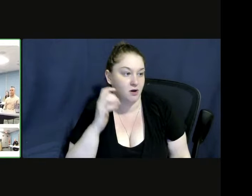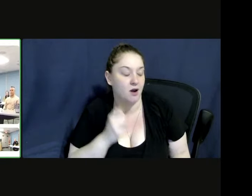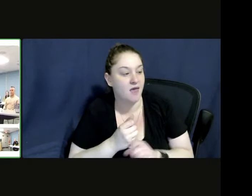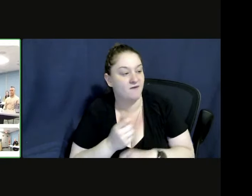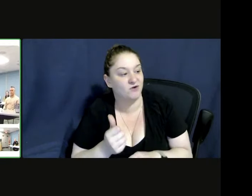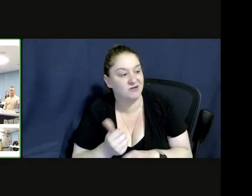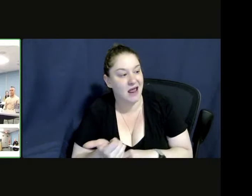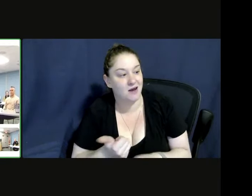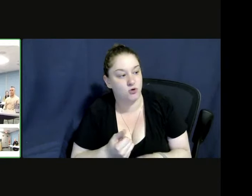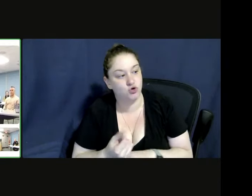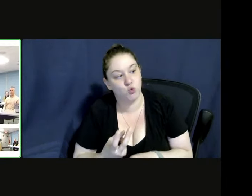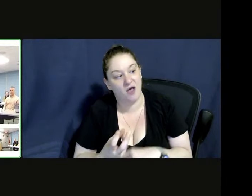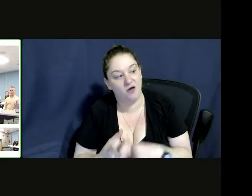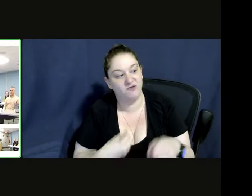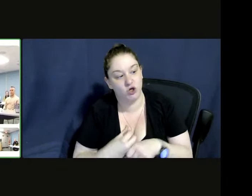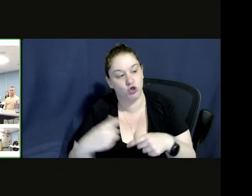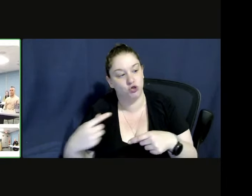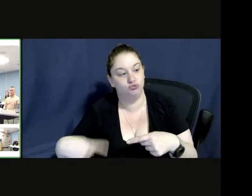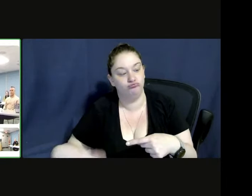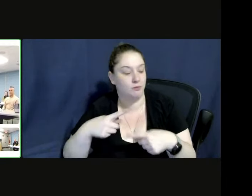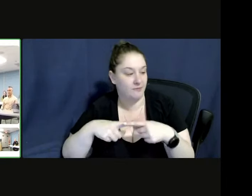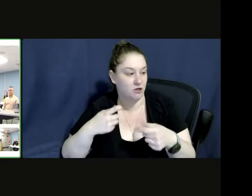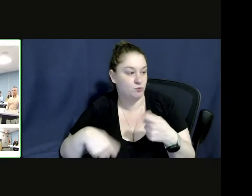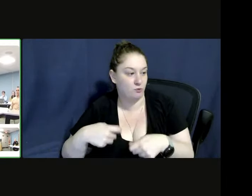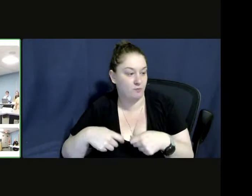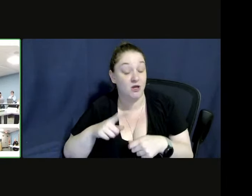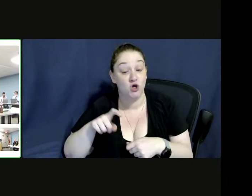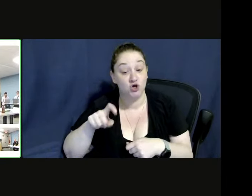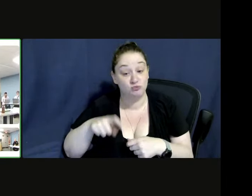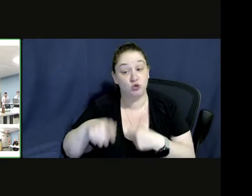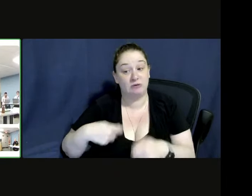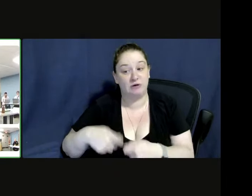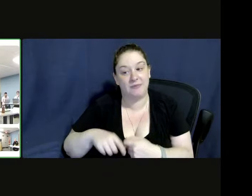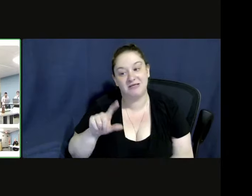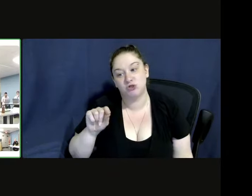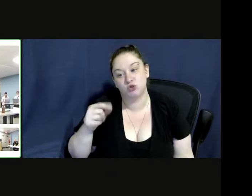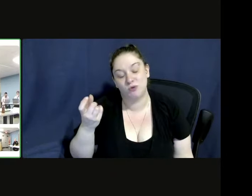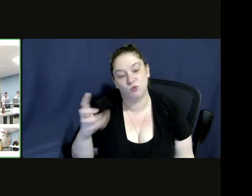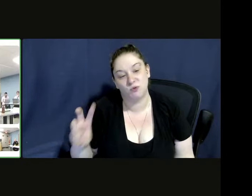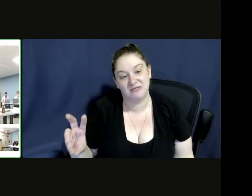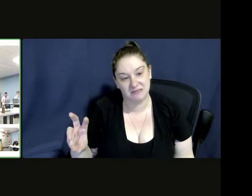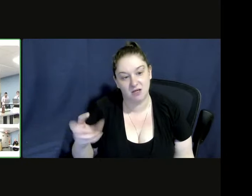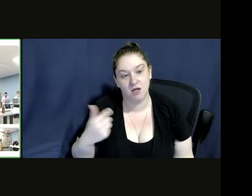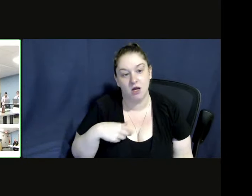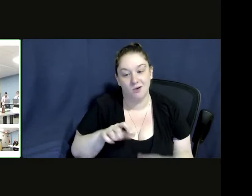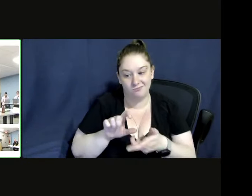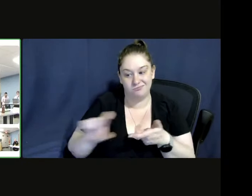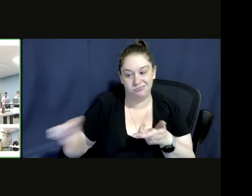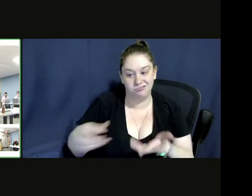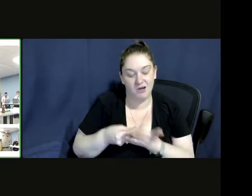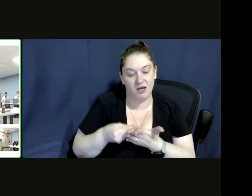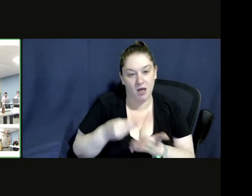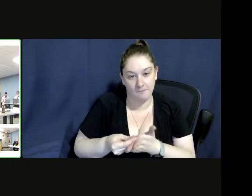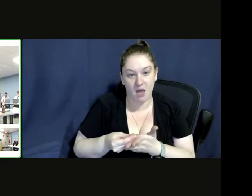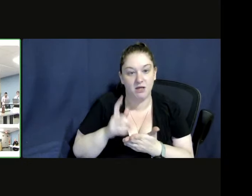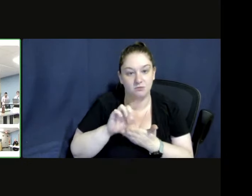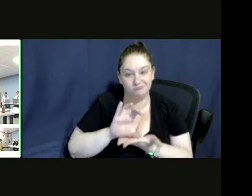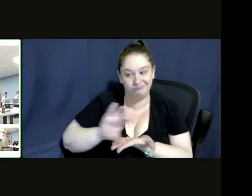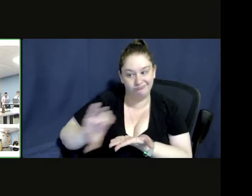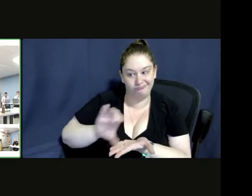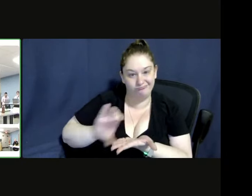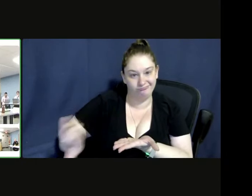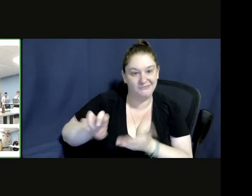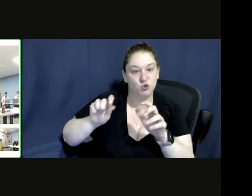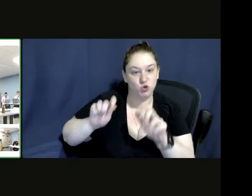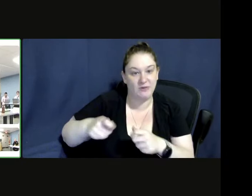we replace them. They're due to be replaced in 2026. We set aside money every year in a reserve account to be able to